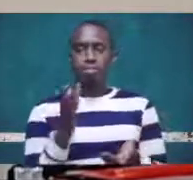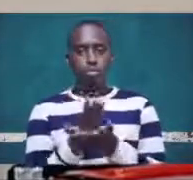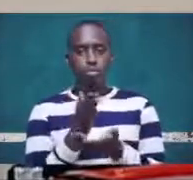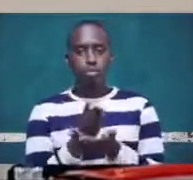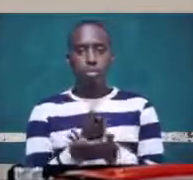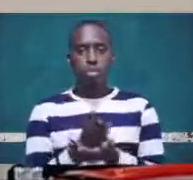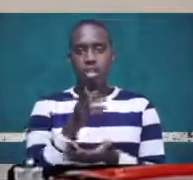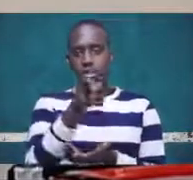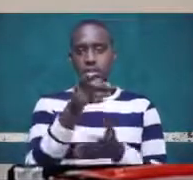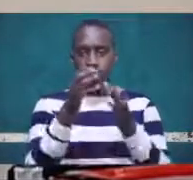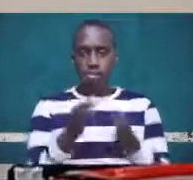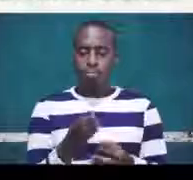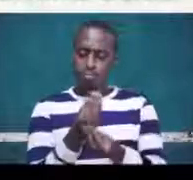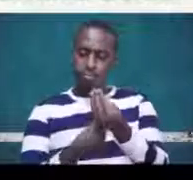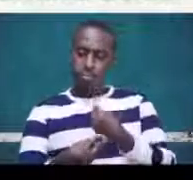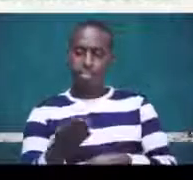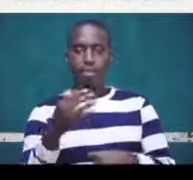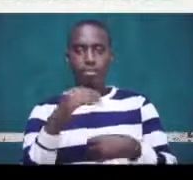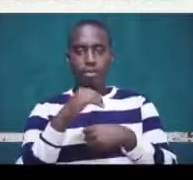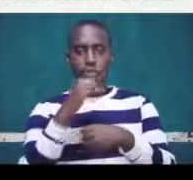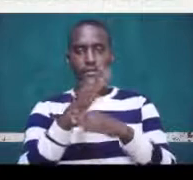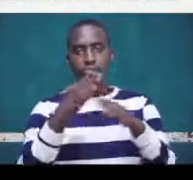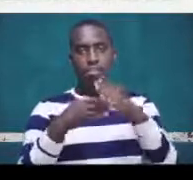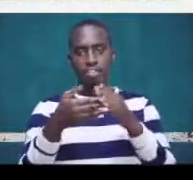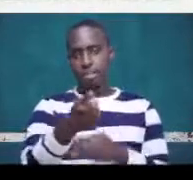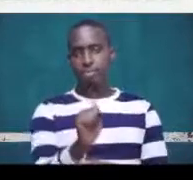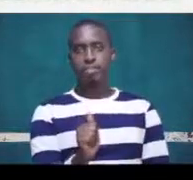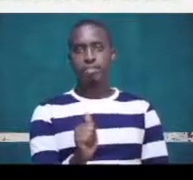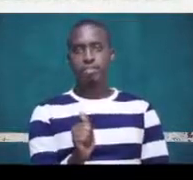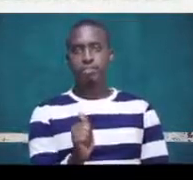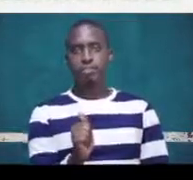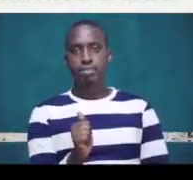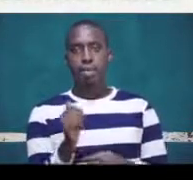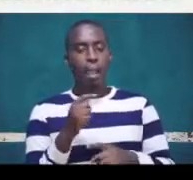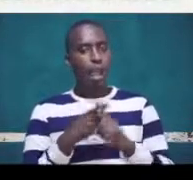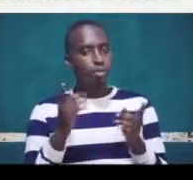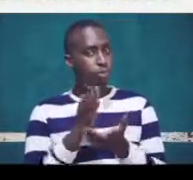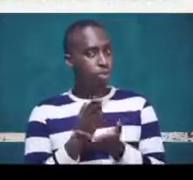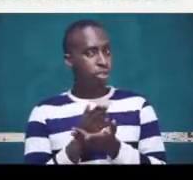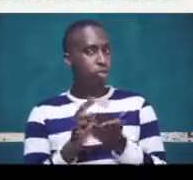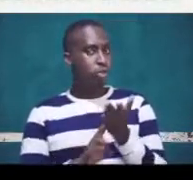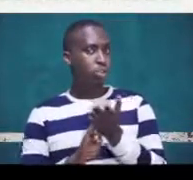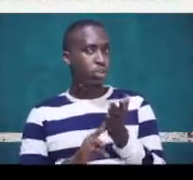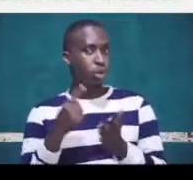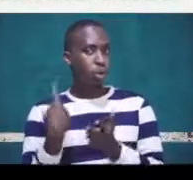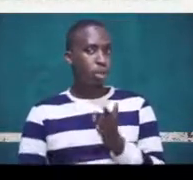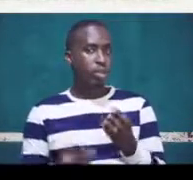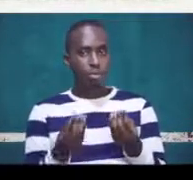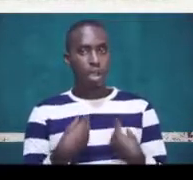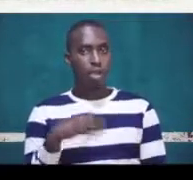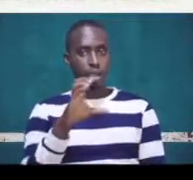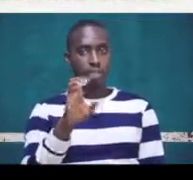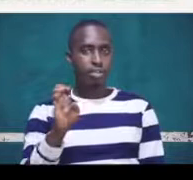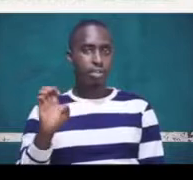the cells are able to manufacture themselves, but definitely using what we have given the cells